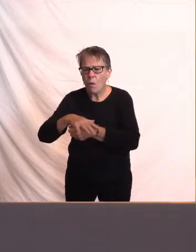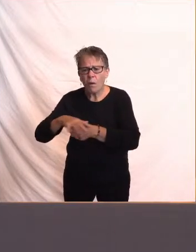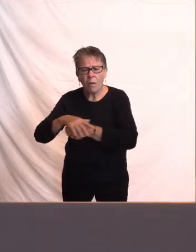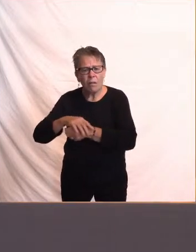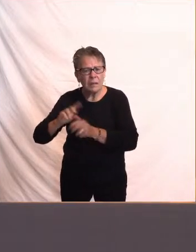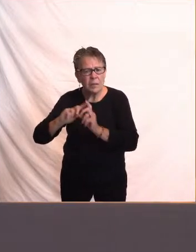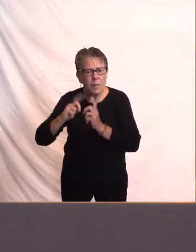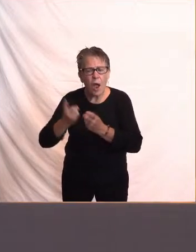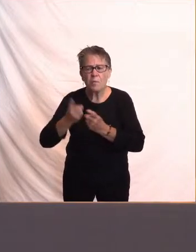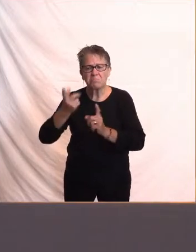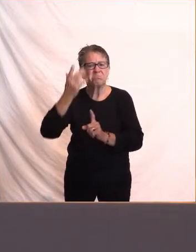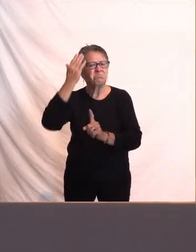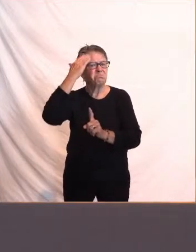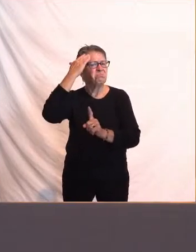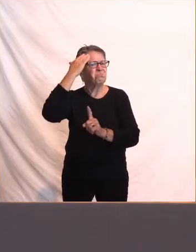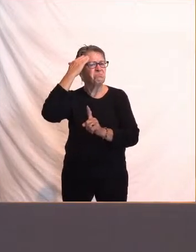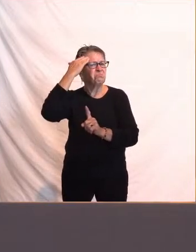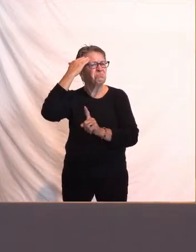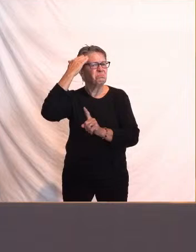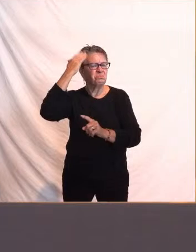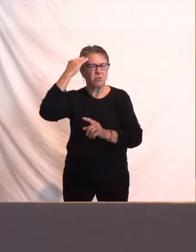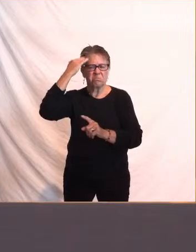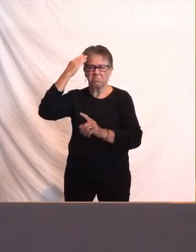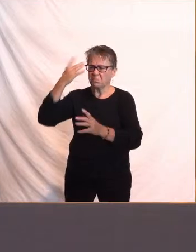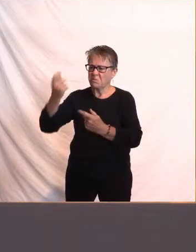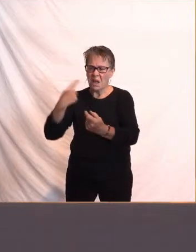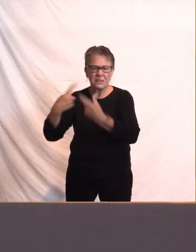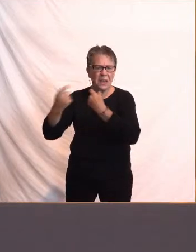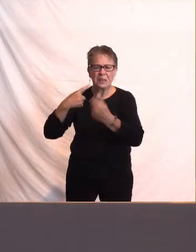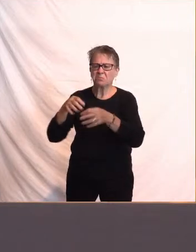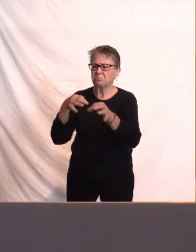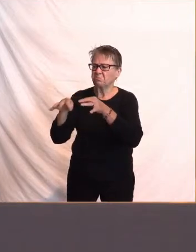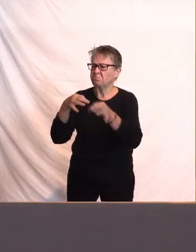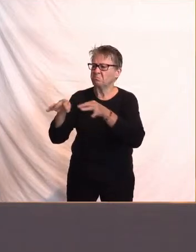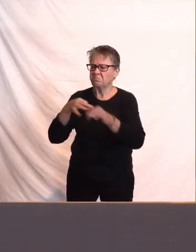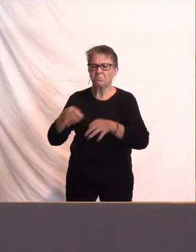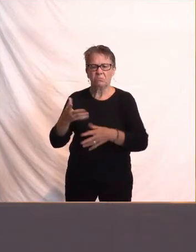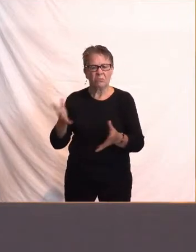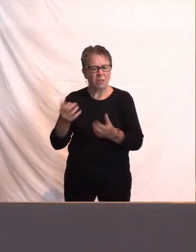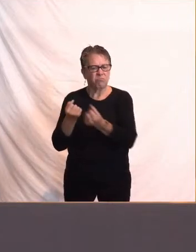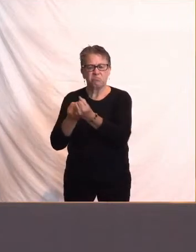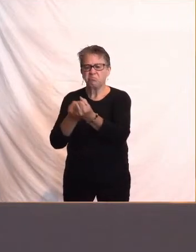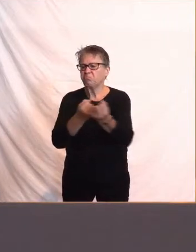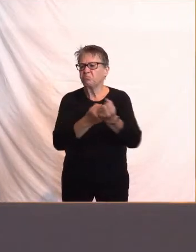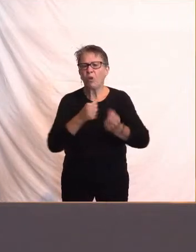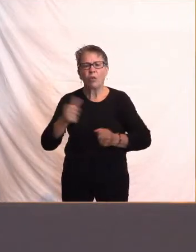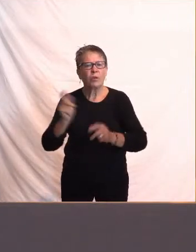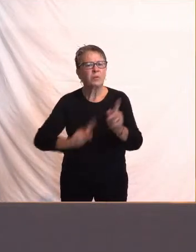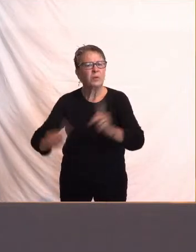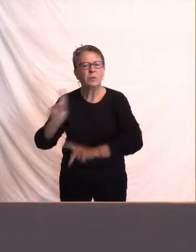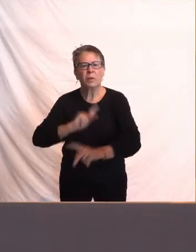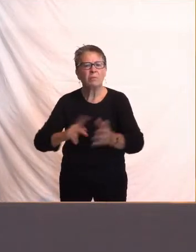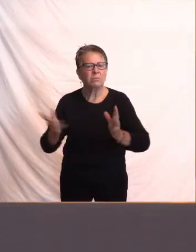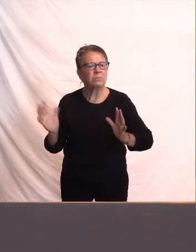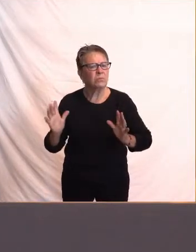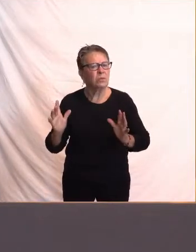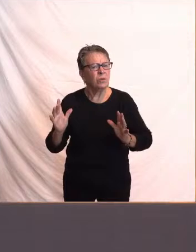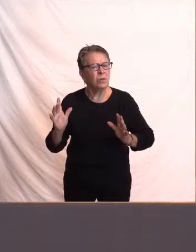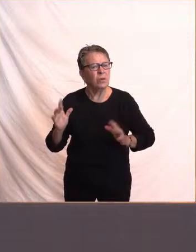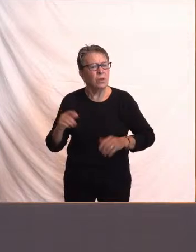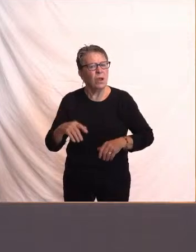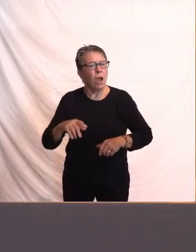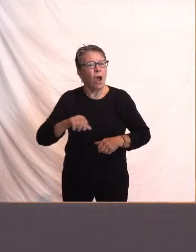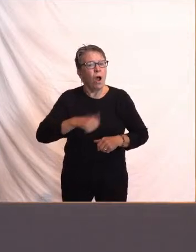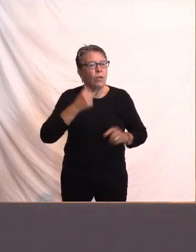And so we want to be there with them. And by the way, it's another reason for folks to get vaccinated, because they've got pressure on them. Again,